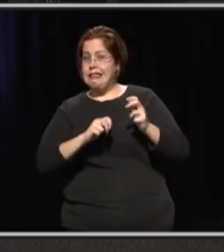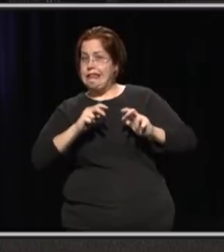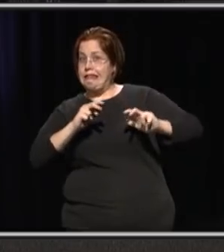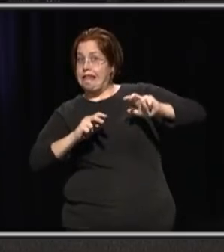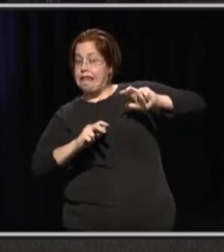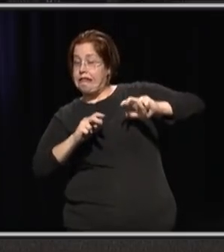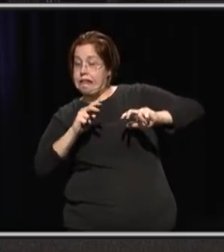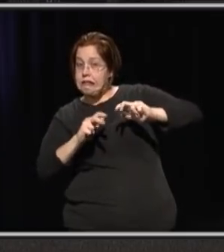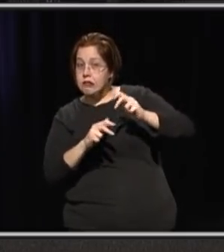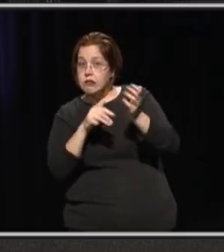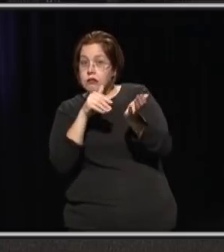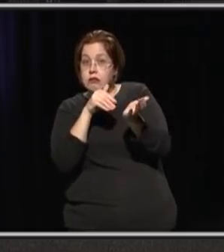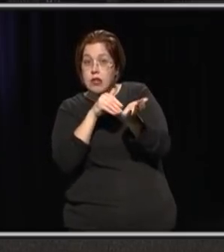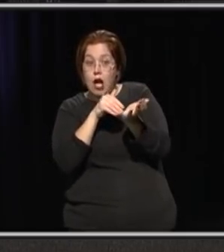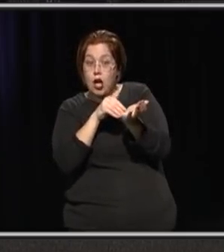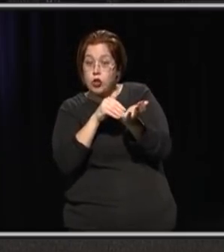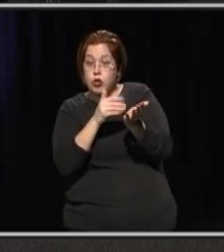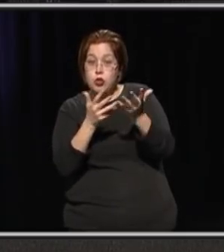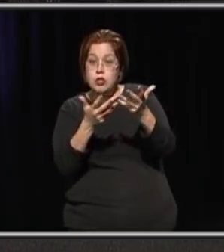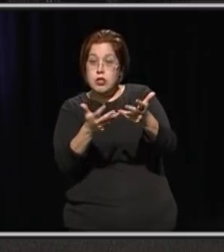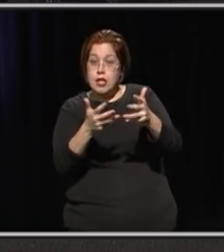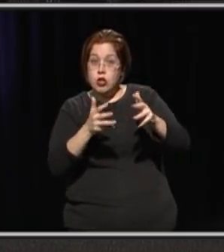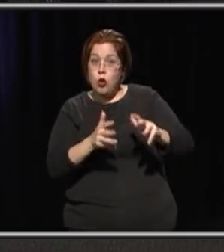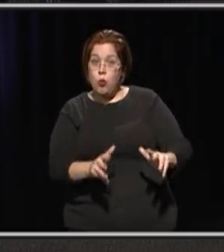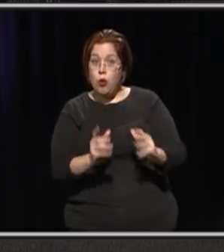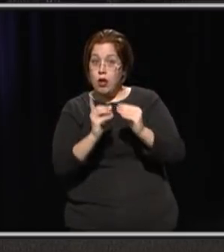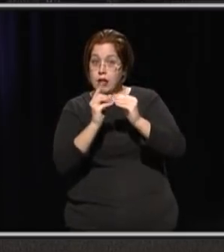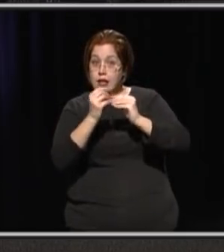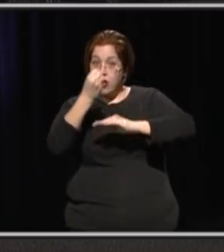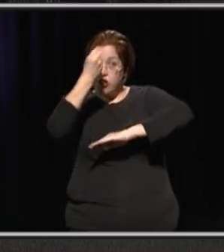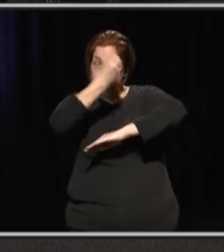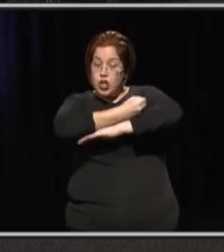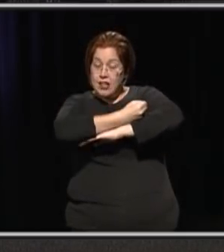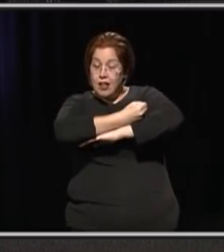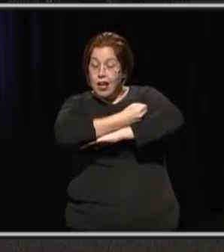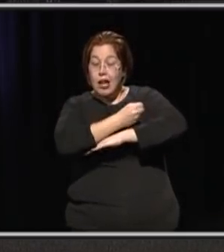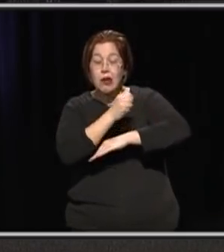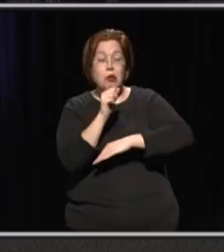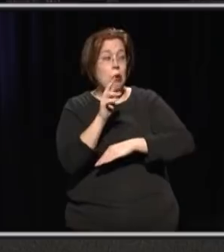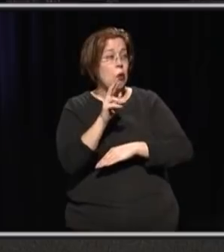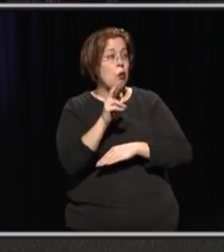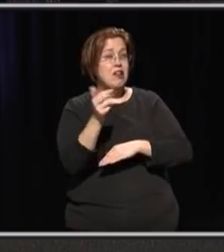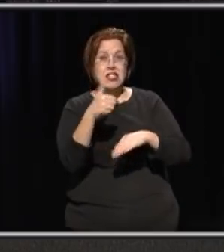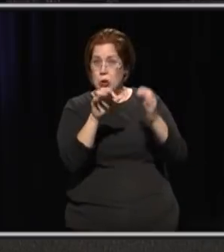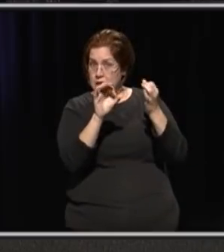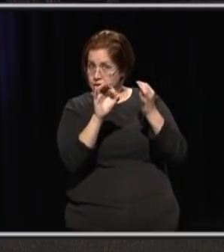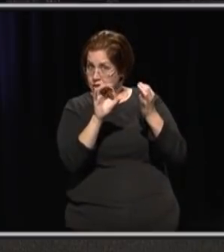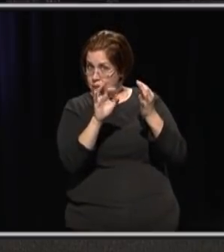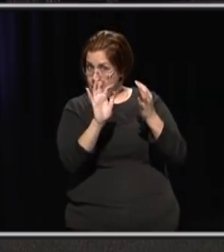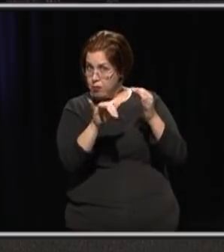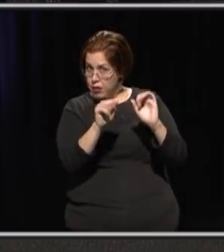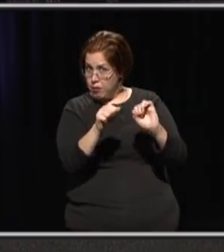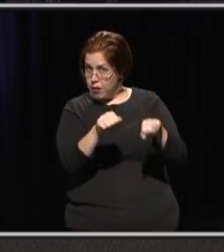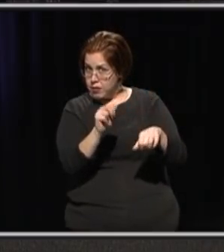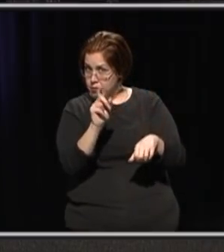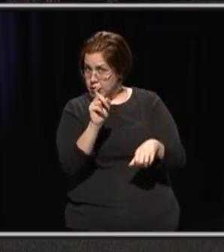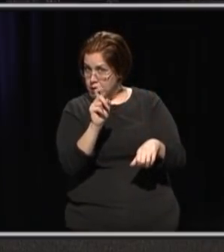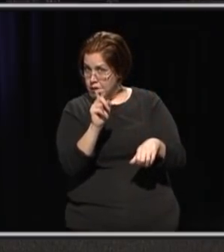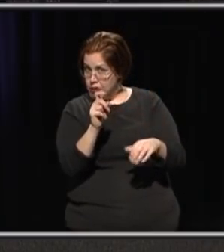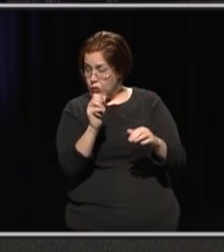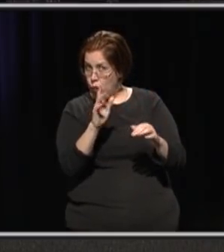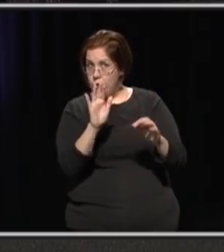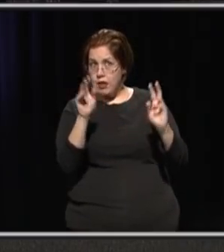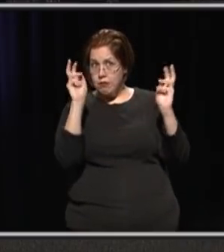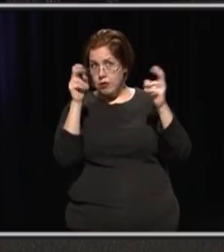doctors that don't want another shutdown? Or is there any feedback on that? Maybe rolling back?